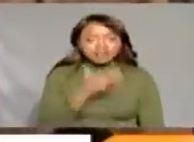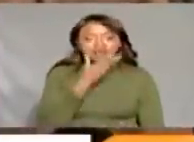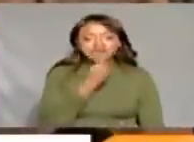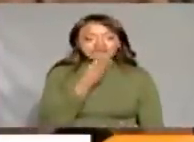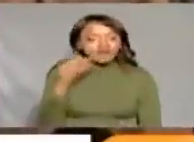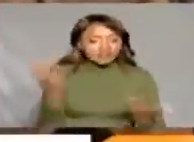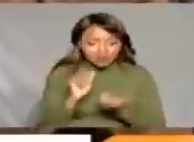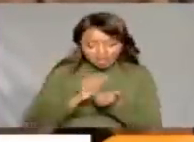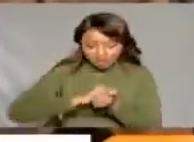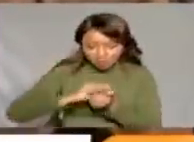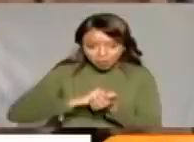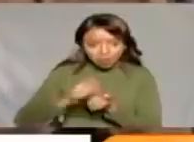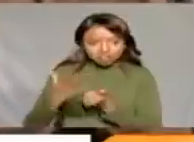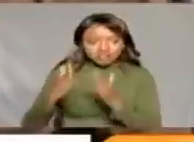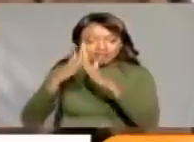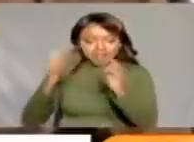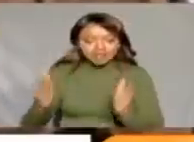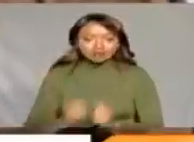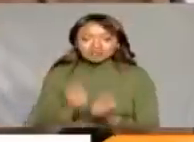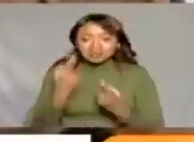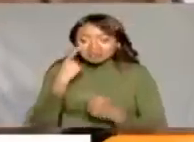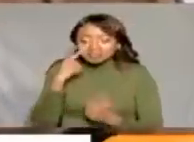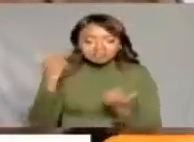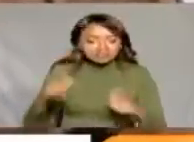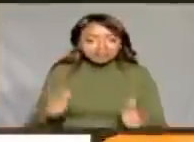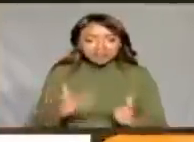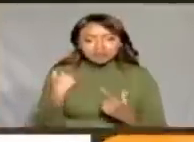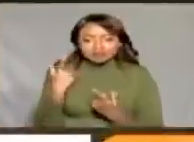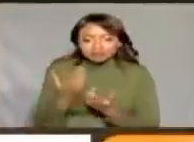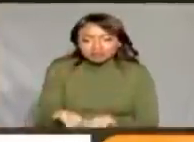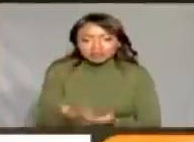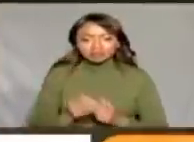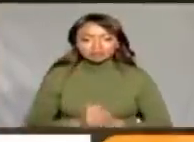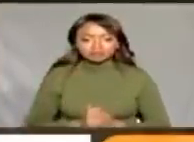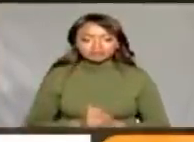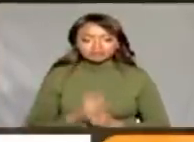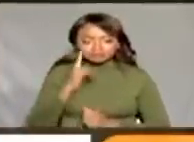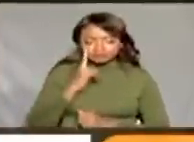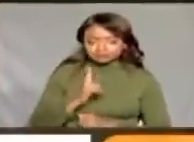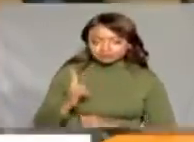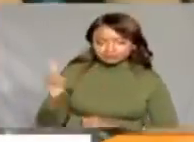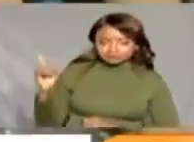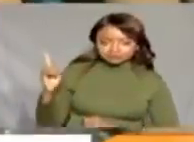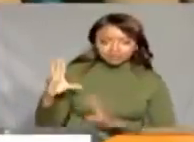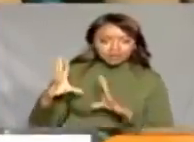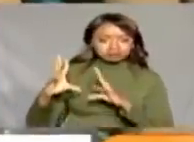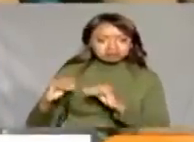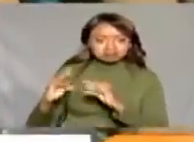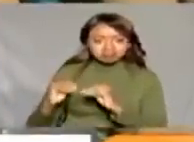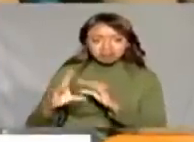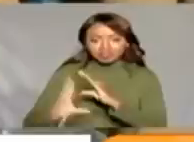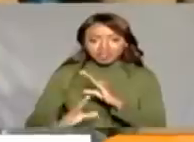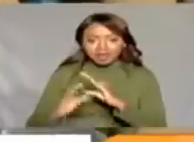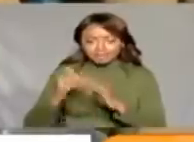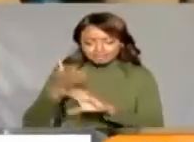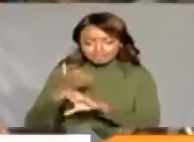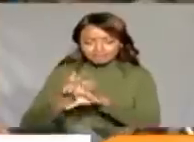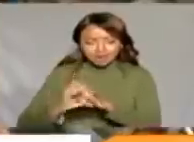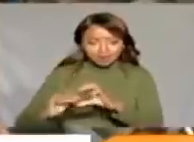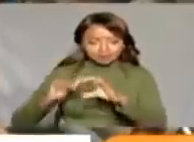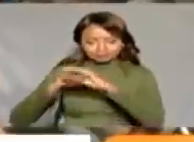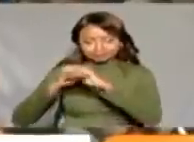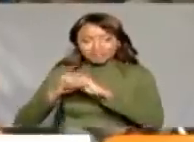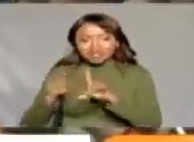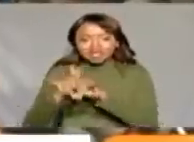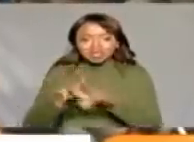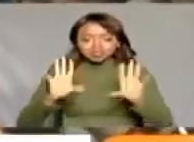alikuwa anafua na sijemuona mpaka sahi. These images, mattresses sandwiched between the heavy slabs, clothes that